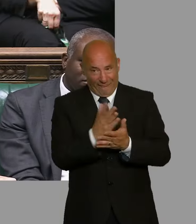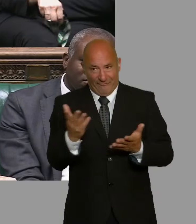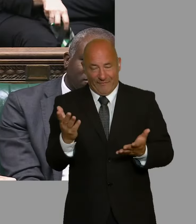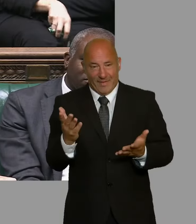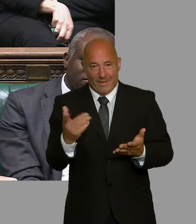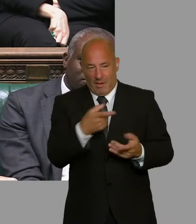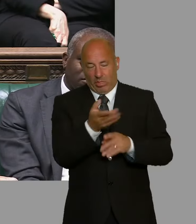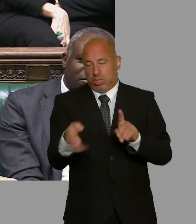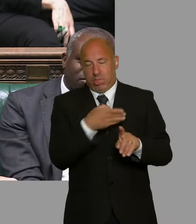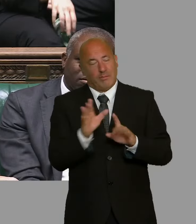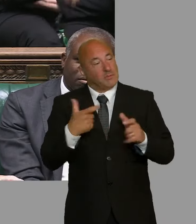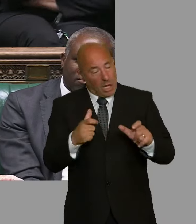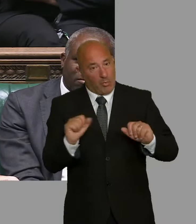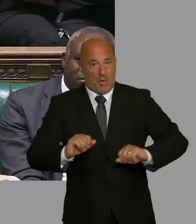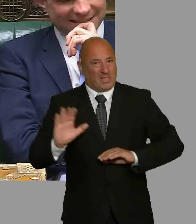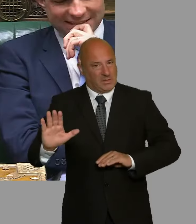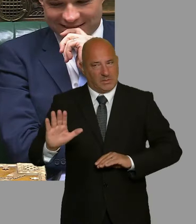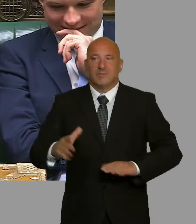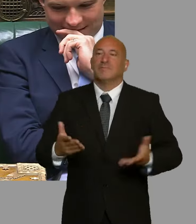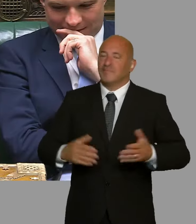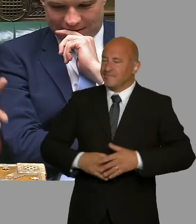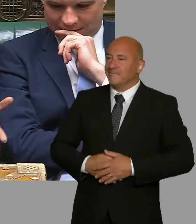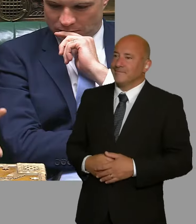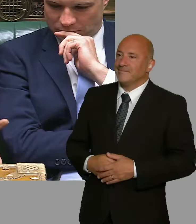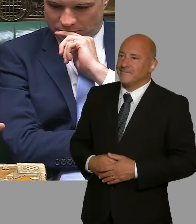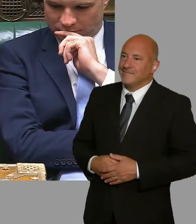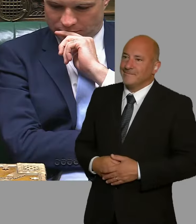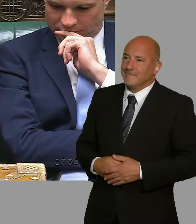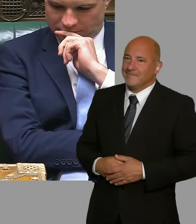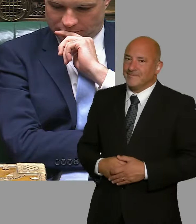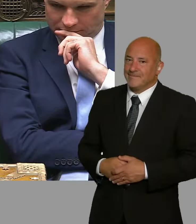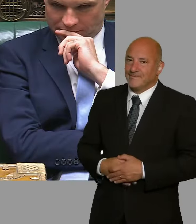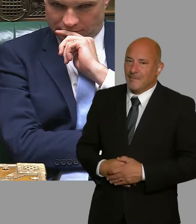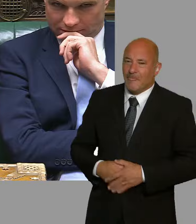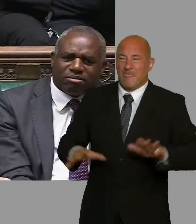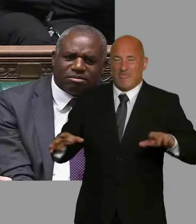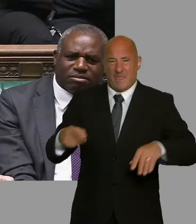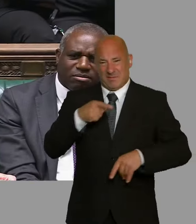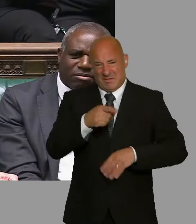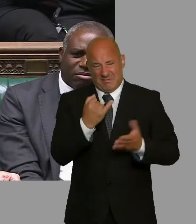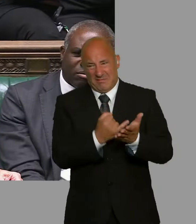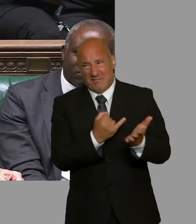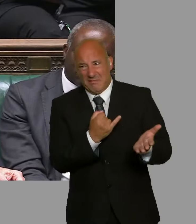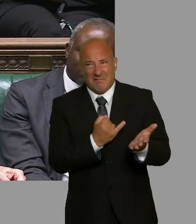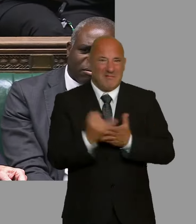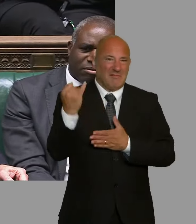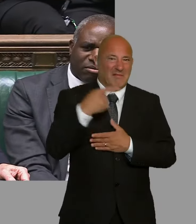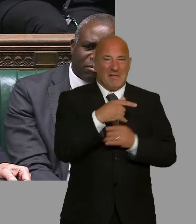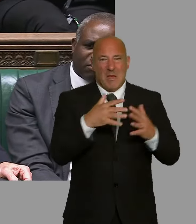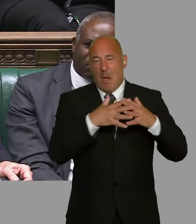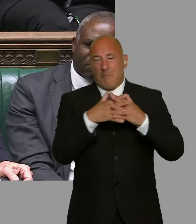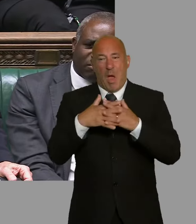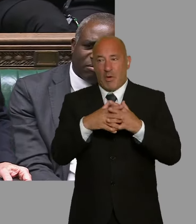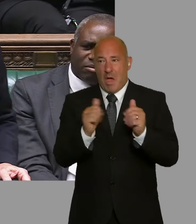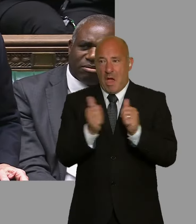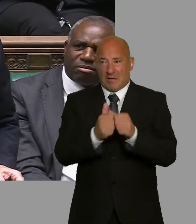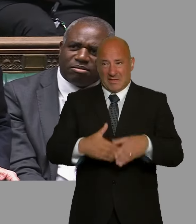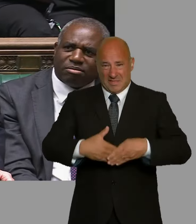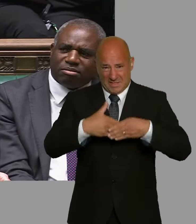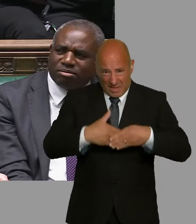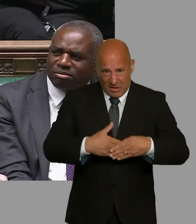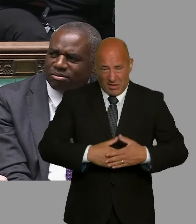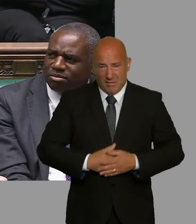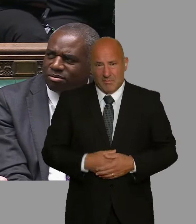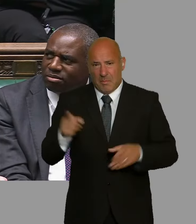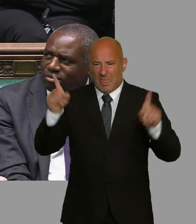she opposes what we're doing with the EU, and she opposes Diego Garcia. That's a vital intelligence and strategic capability.